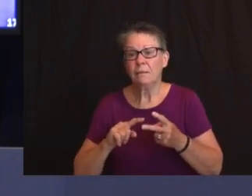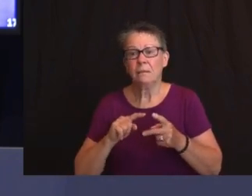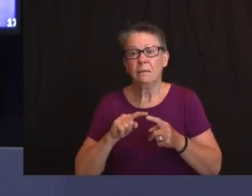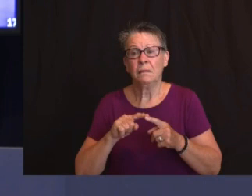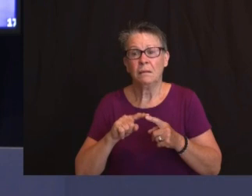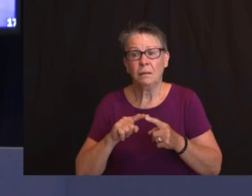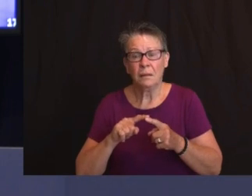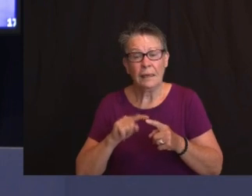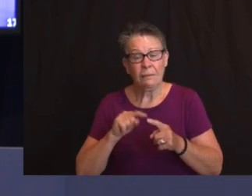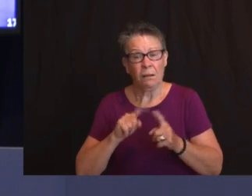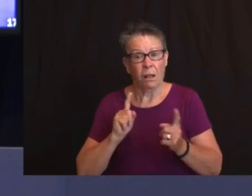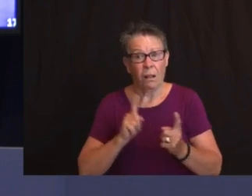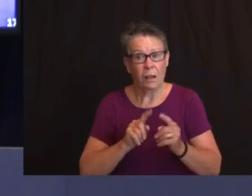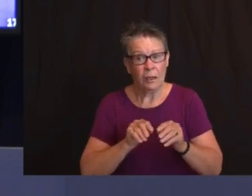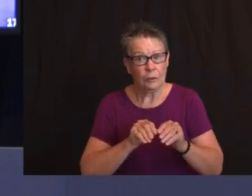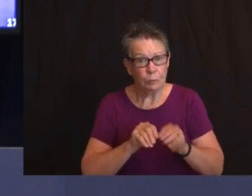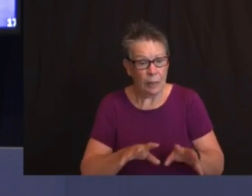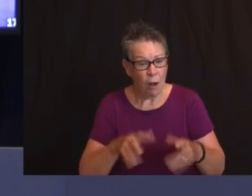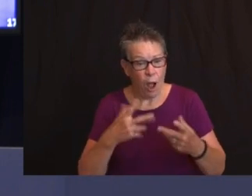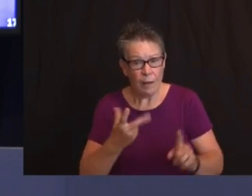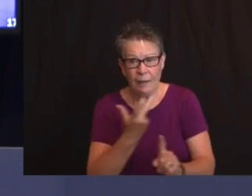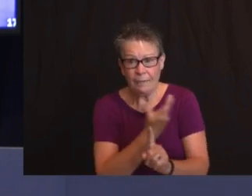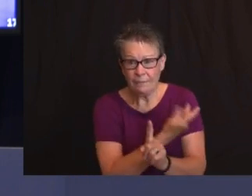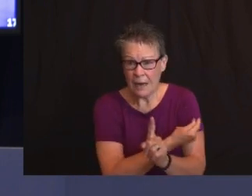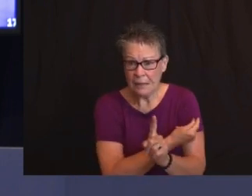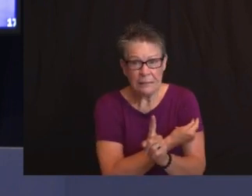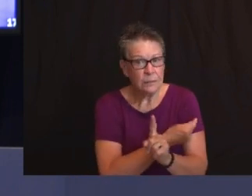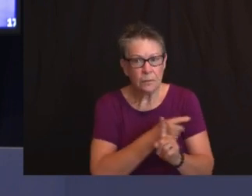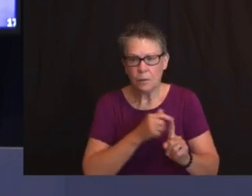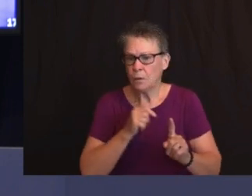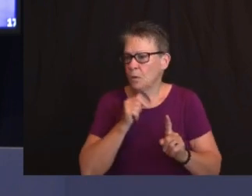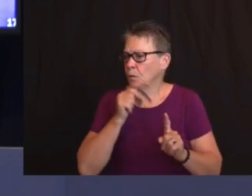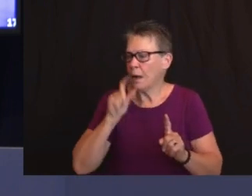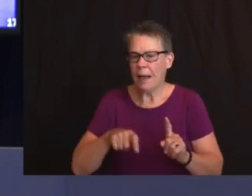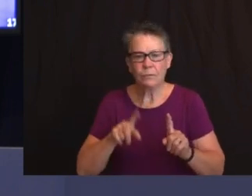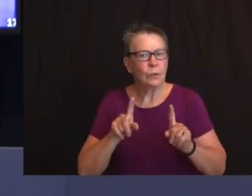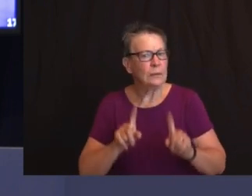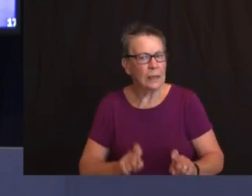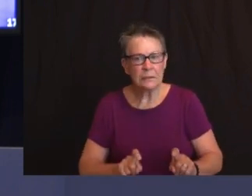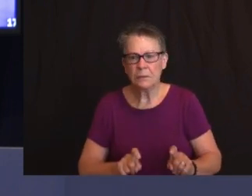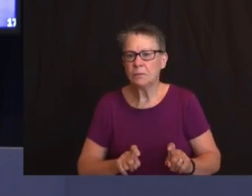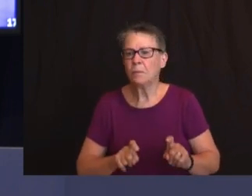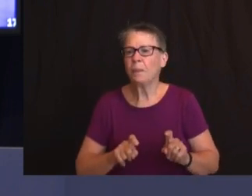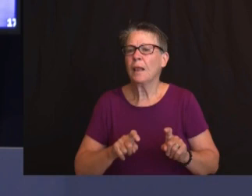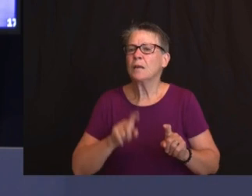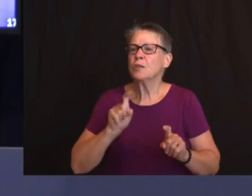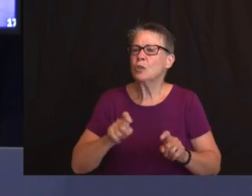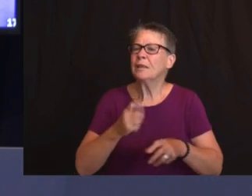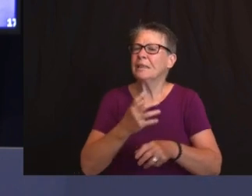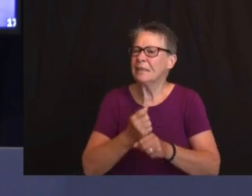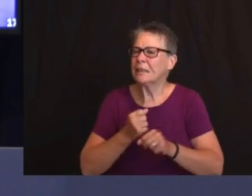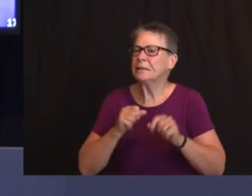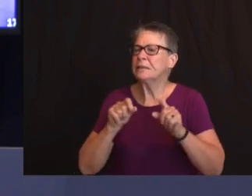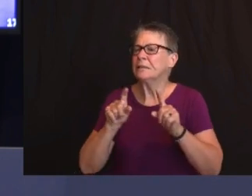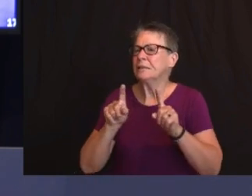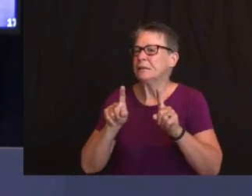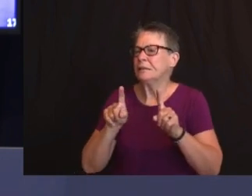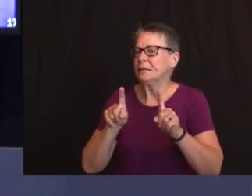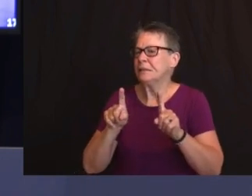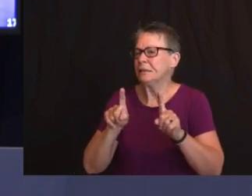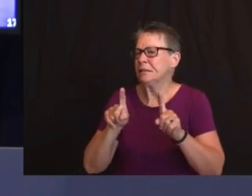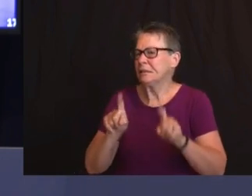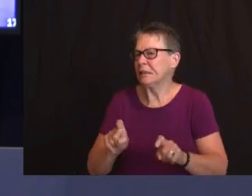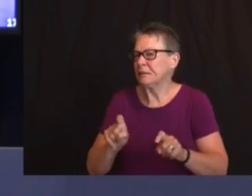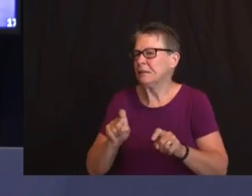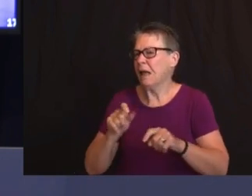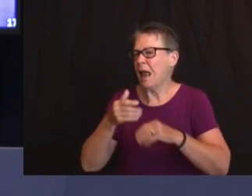and they should just be tested in 3 to 5 days following the exposure. Additional health and safety information provided by the